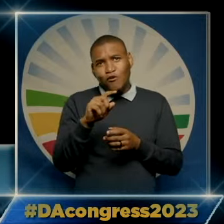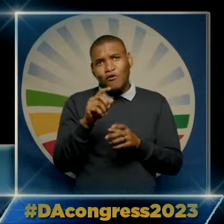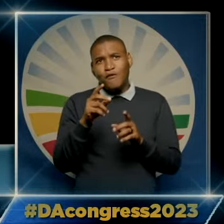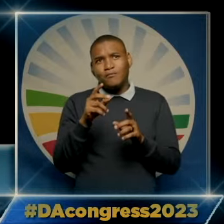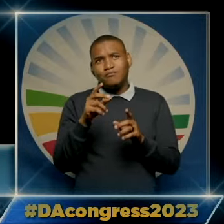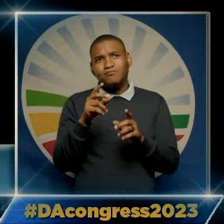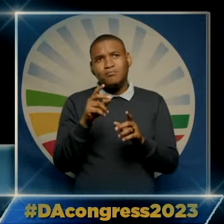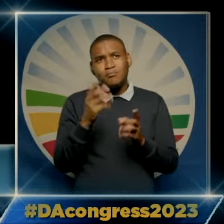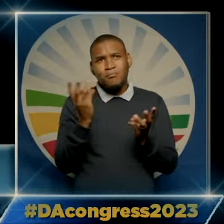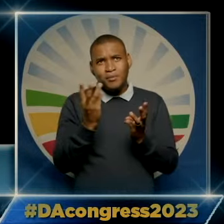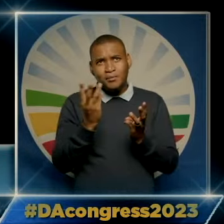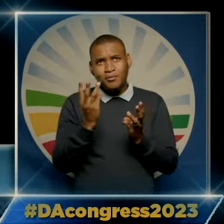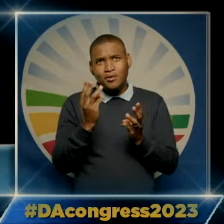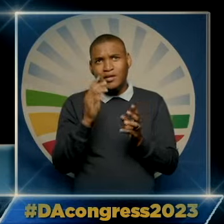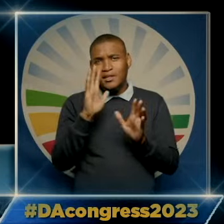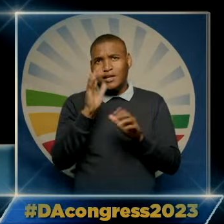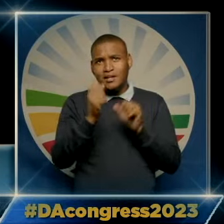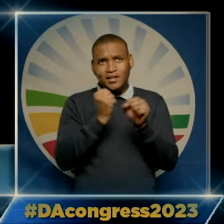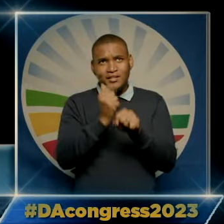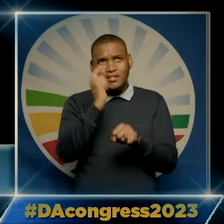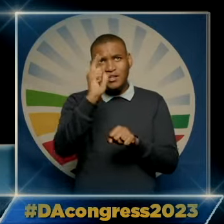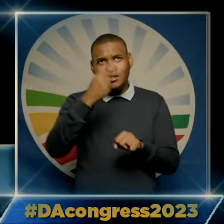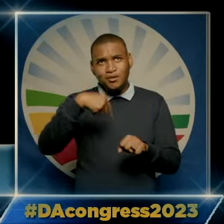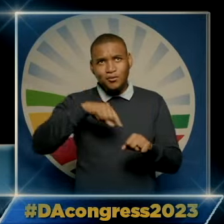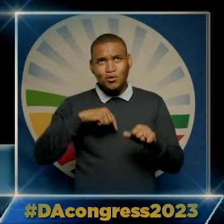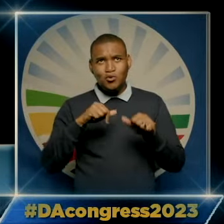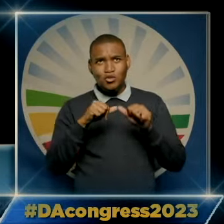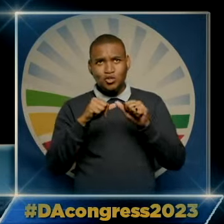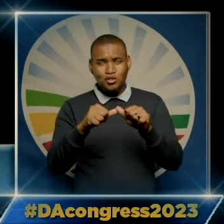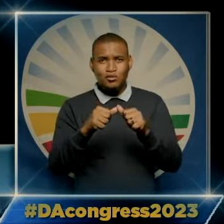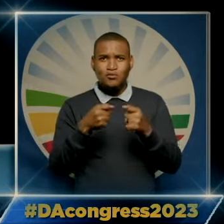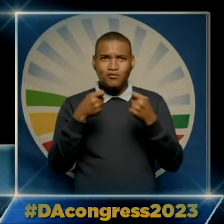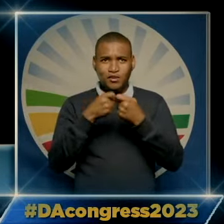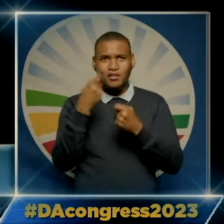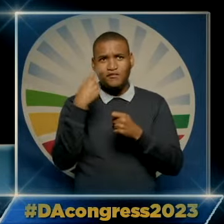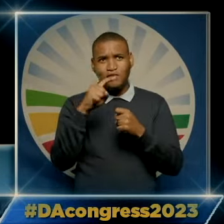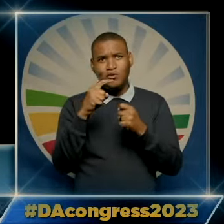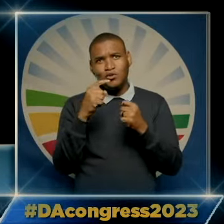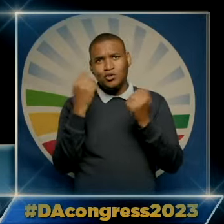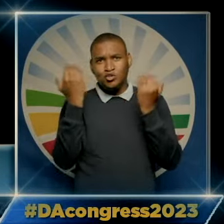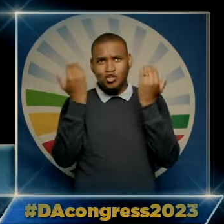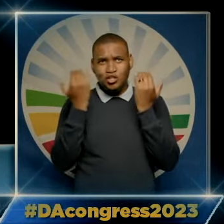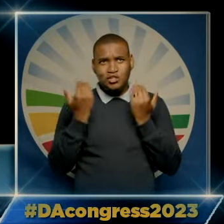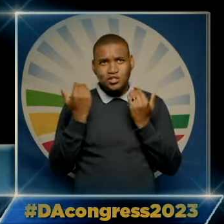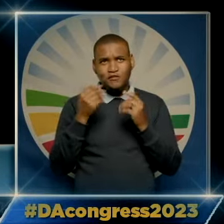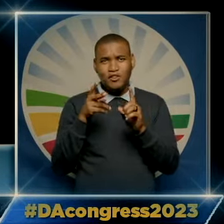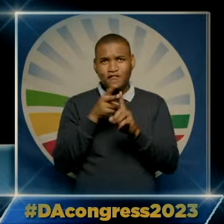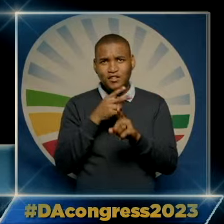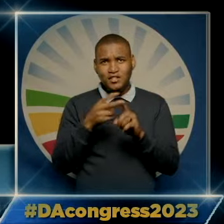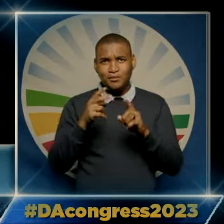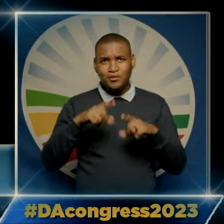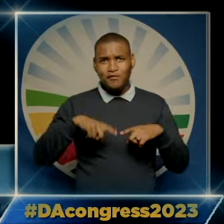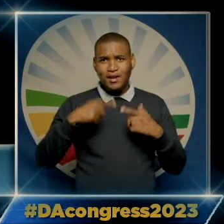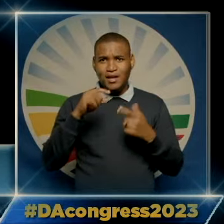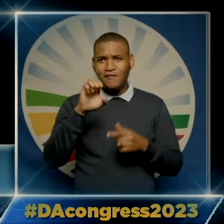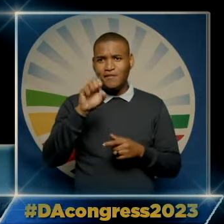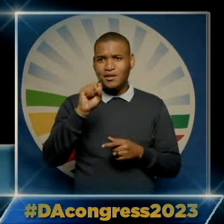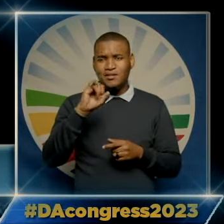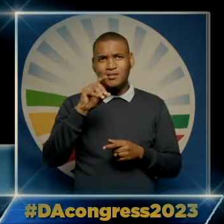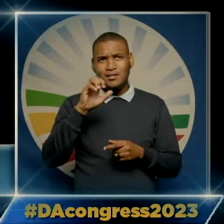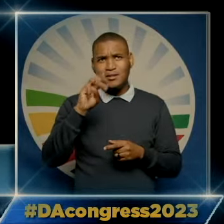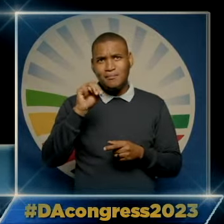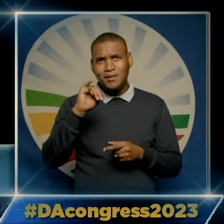almost a decade later, we continue to fight for justice for the victims of the Life Esidimeni tragedy